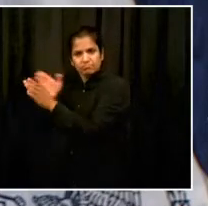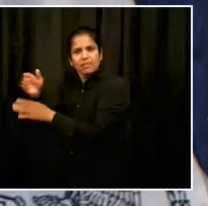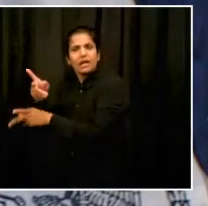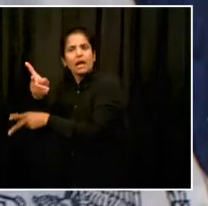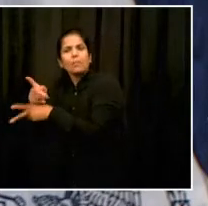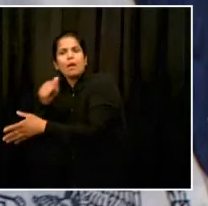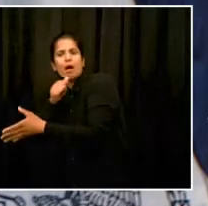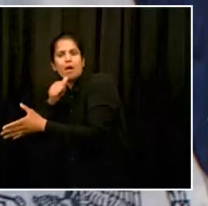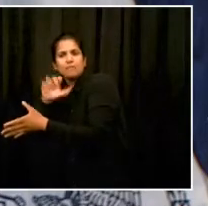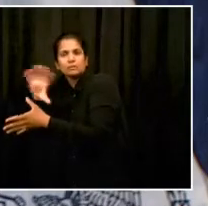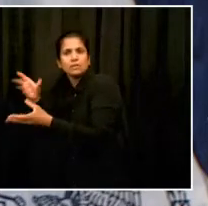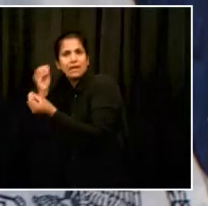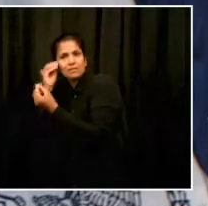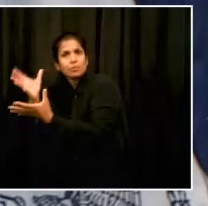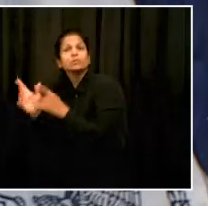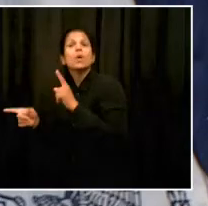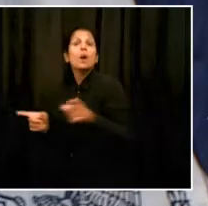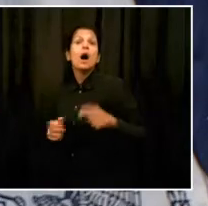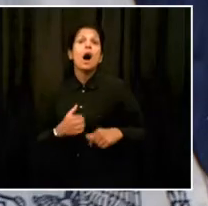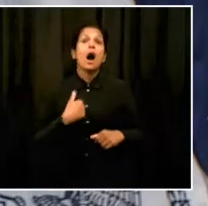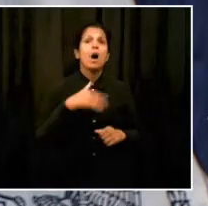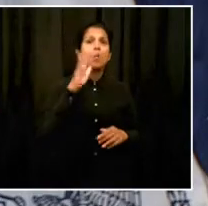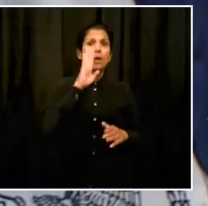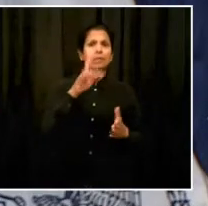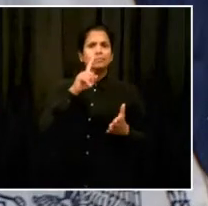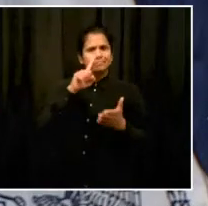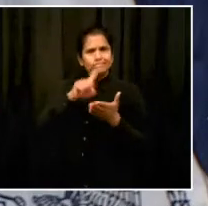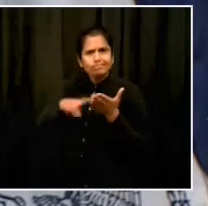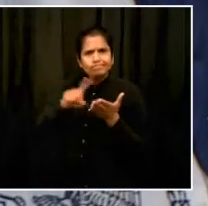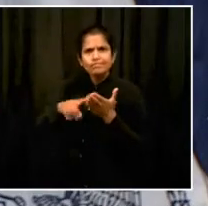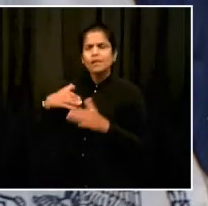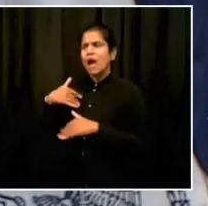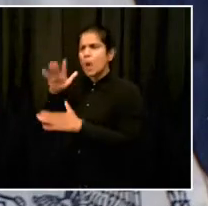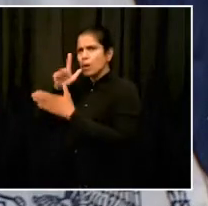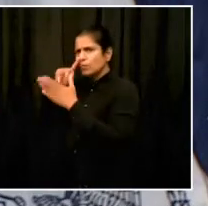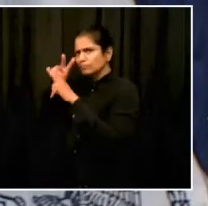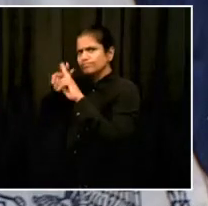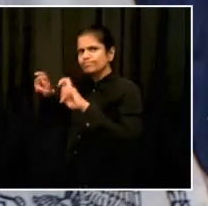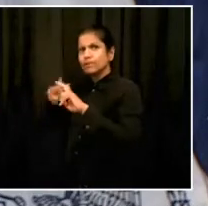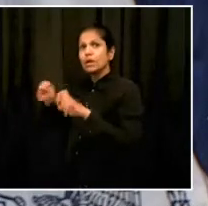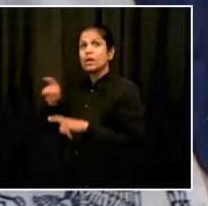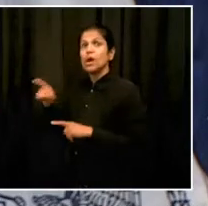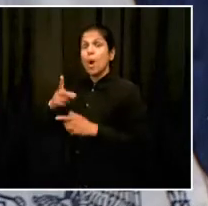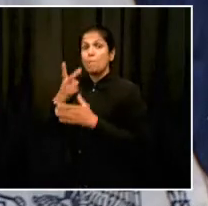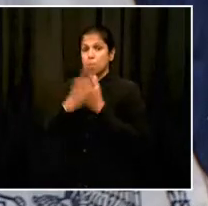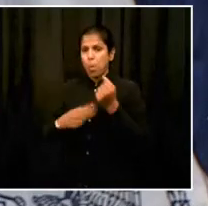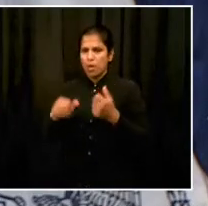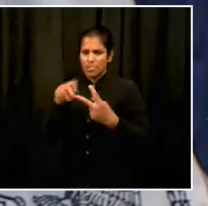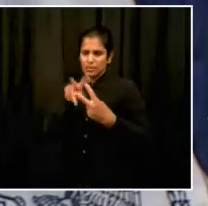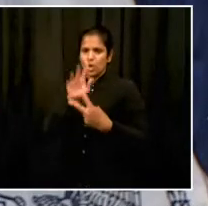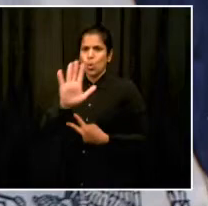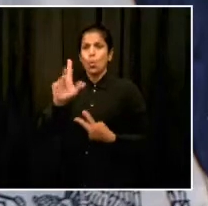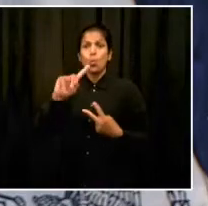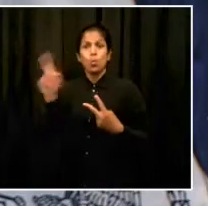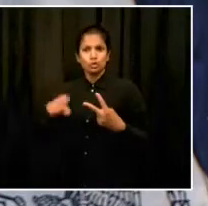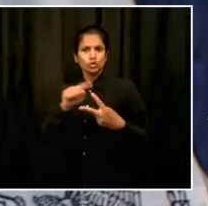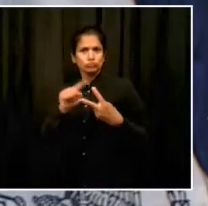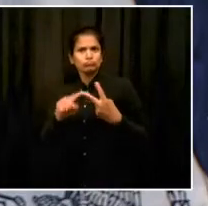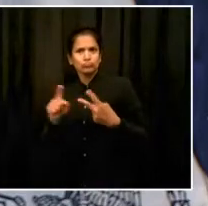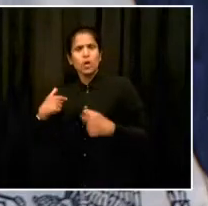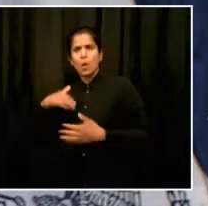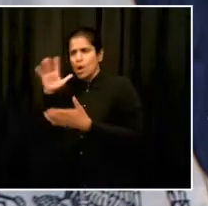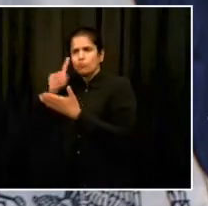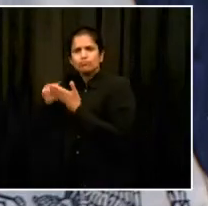information and what we're doing to keep those camps safe going forward and give people the information they need. I appreciate that question, and we will get you an answer